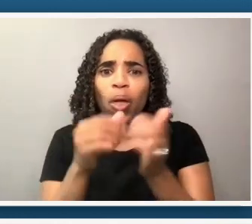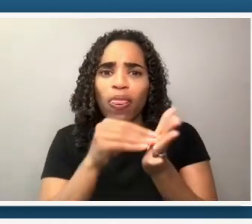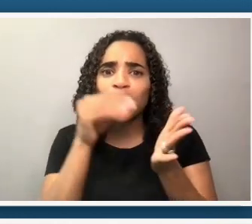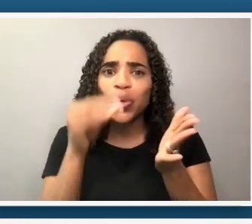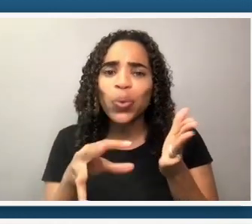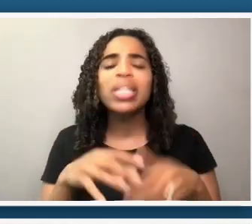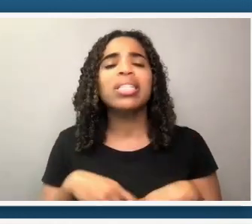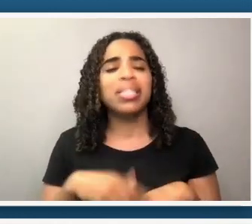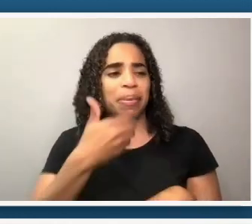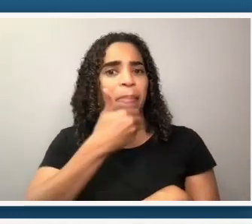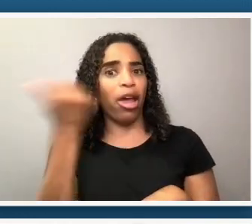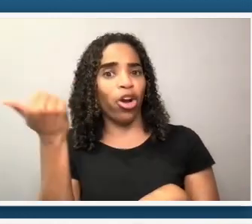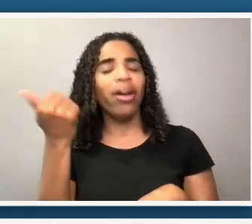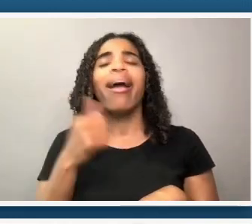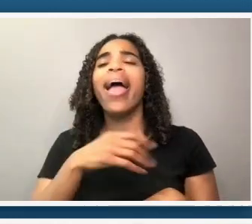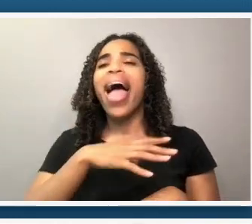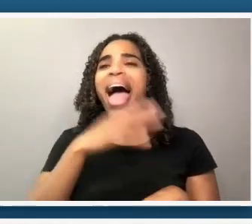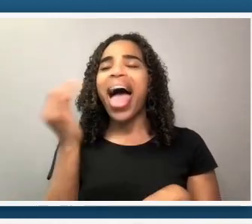with the students.